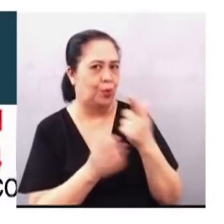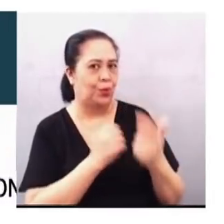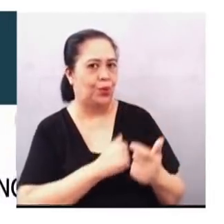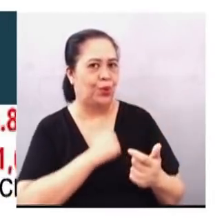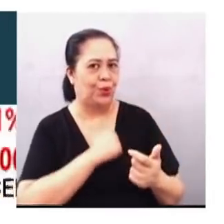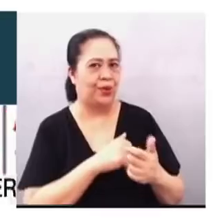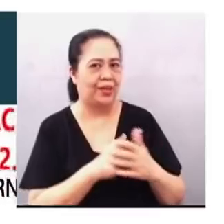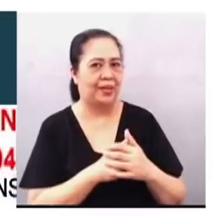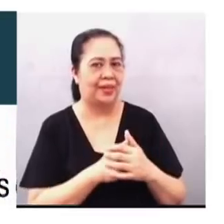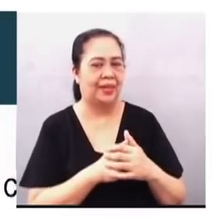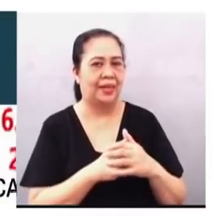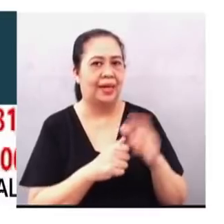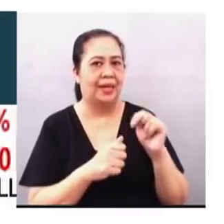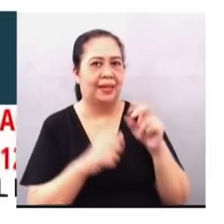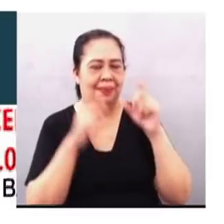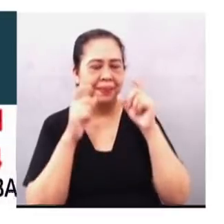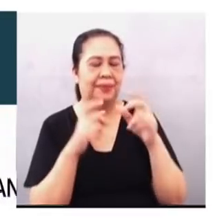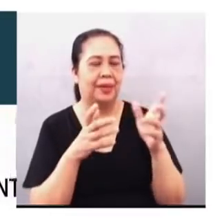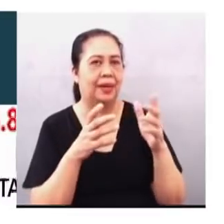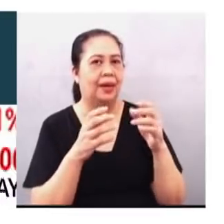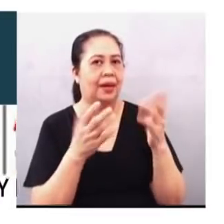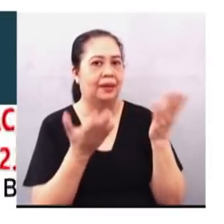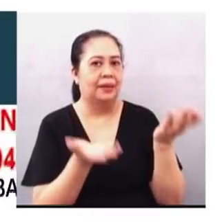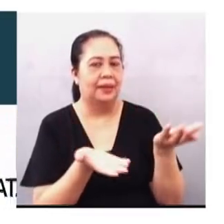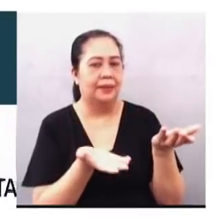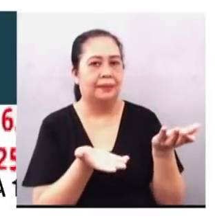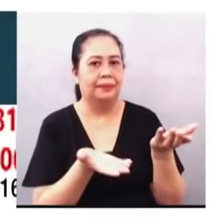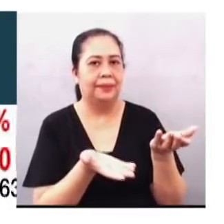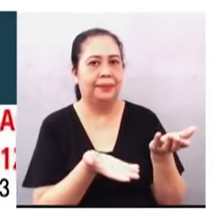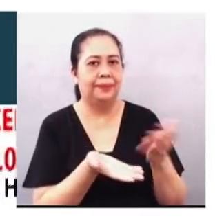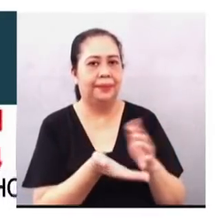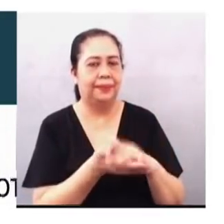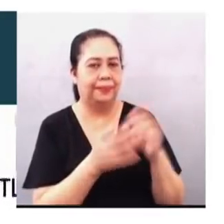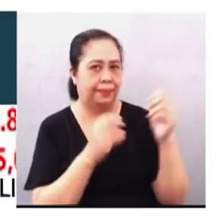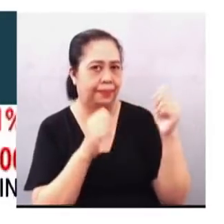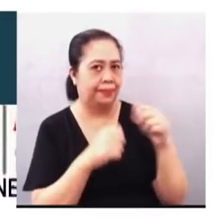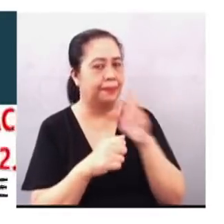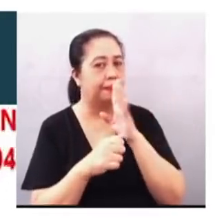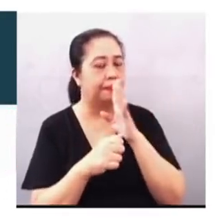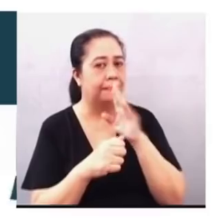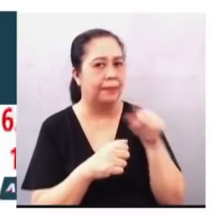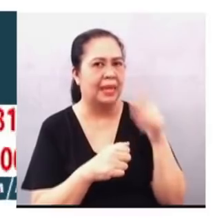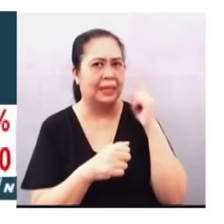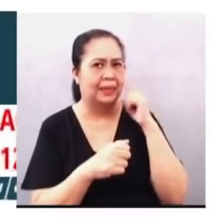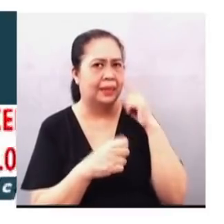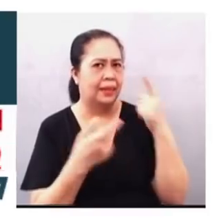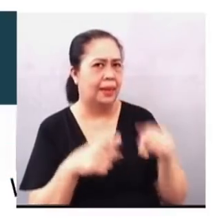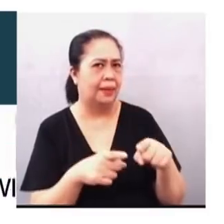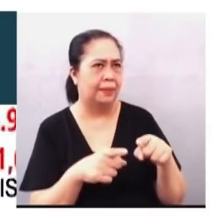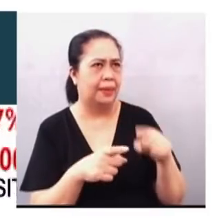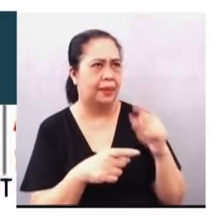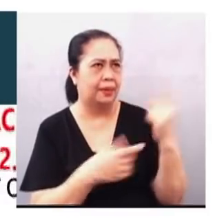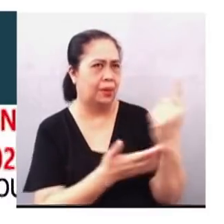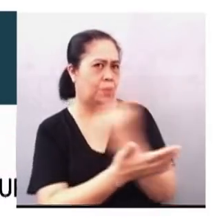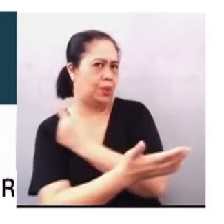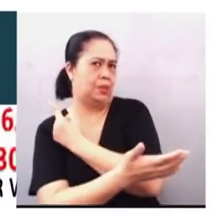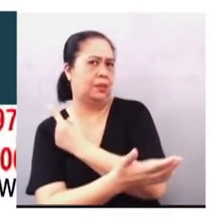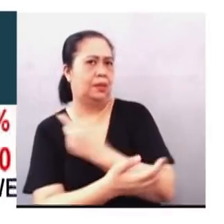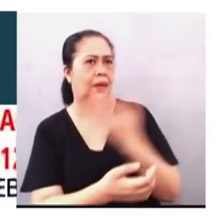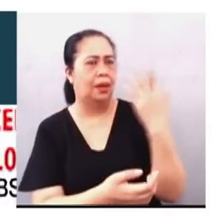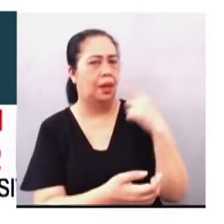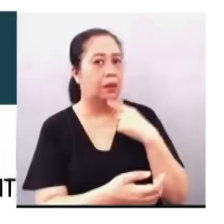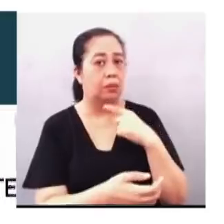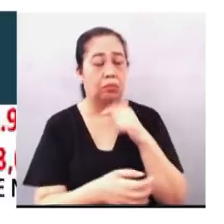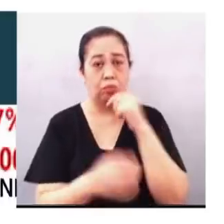natin magsalamin. Let me just read to you what you said. I think this happened a couple of weeks back. Ang sabi niyo po, in fairness